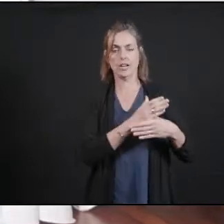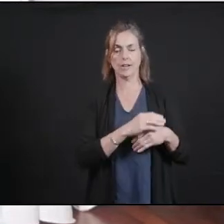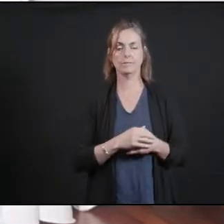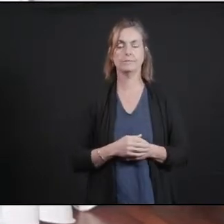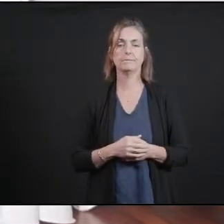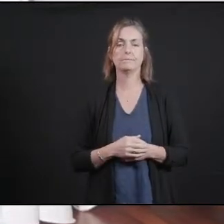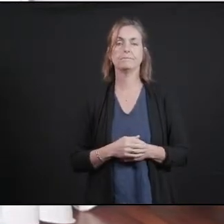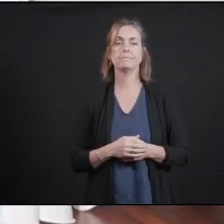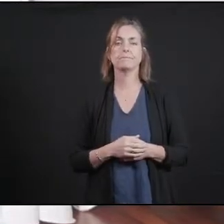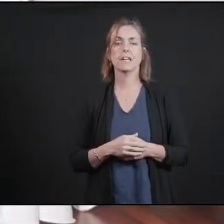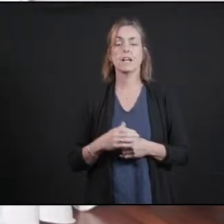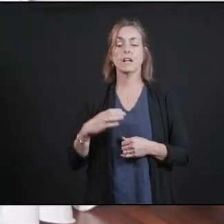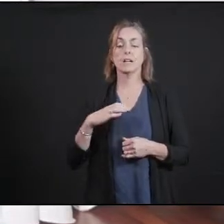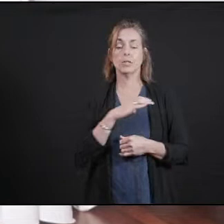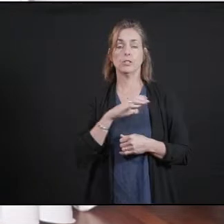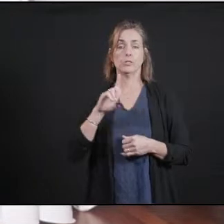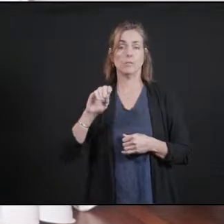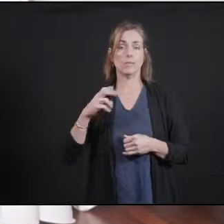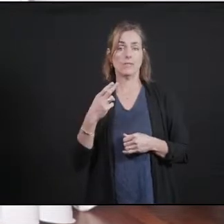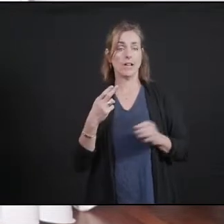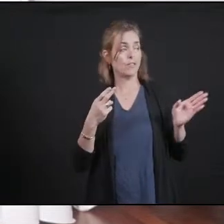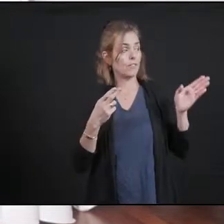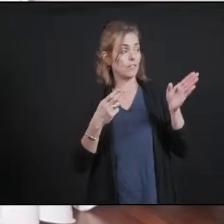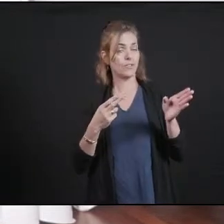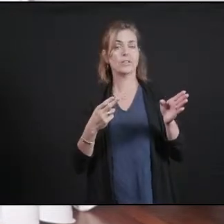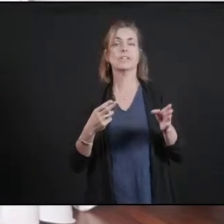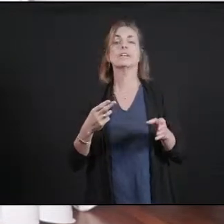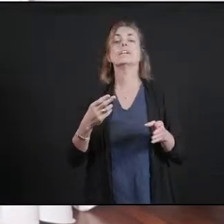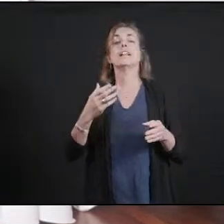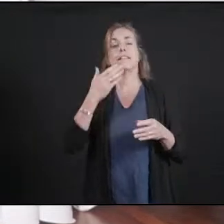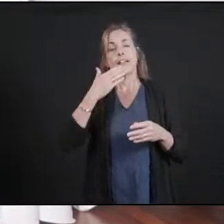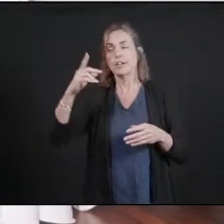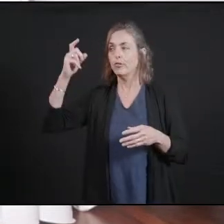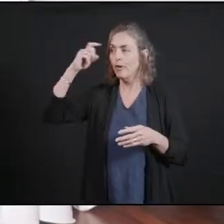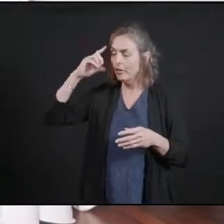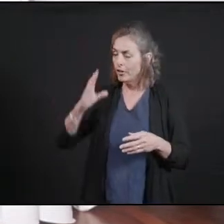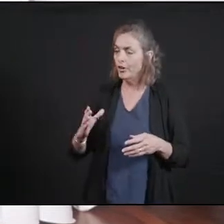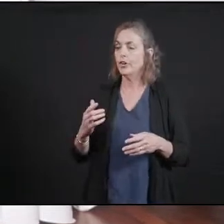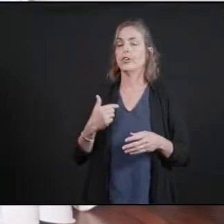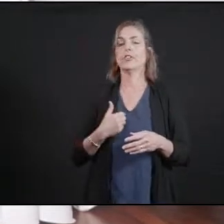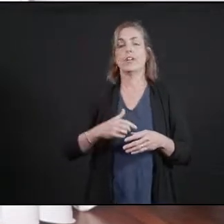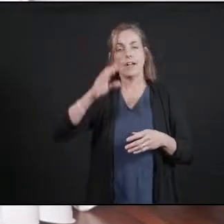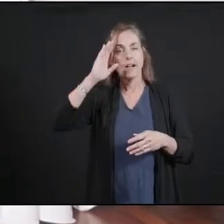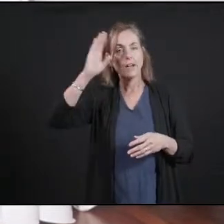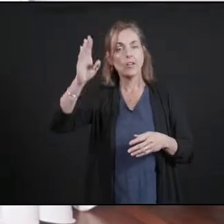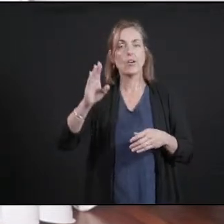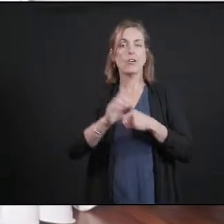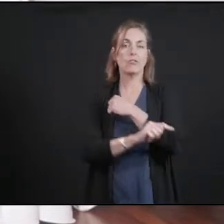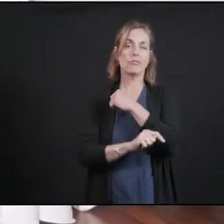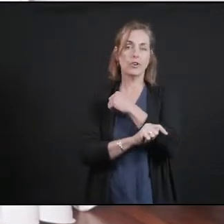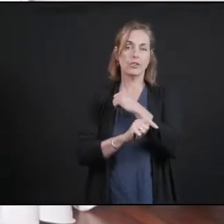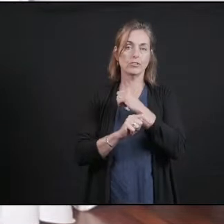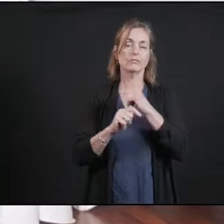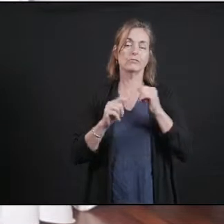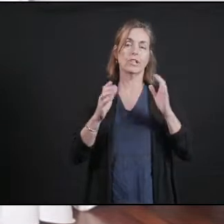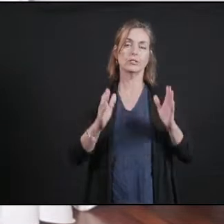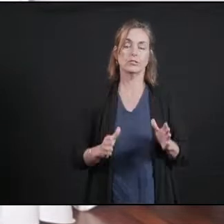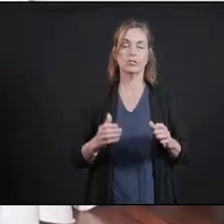vacation, unless you absolutely have to go out. Together we will nip this in the bud. I'm also joined here